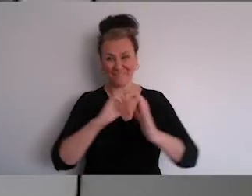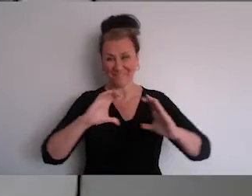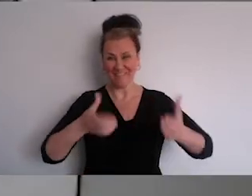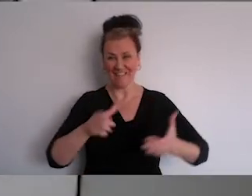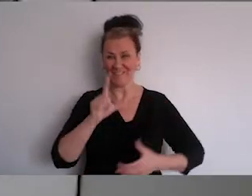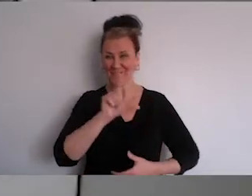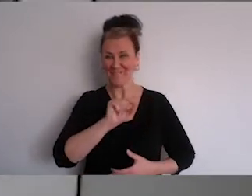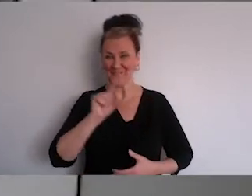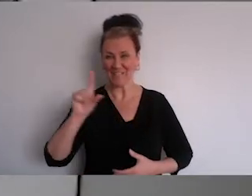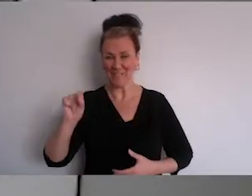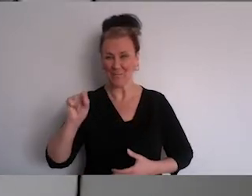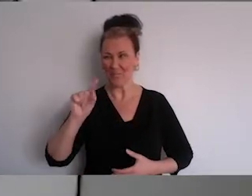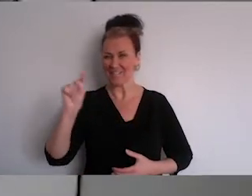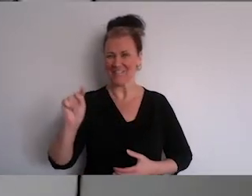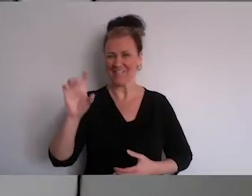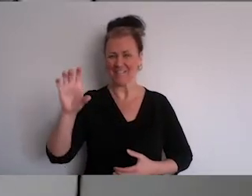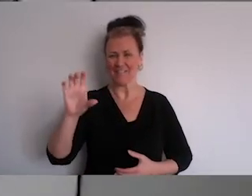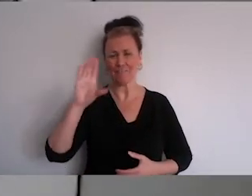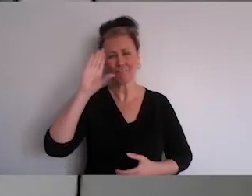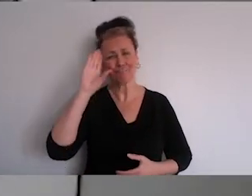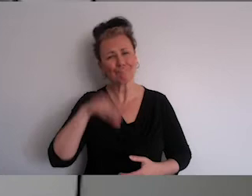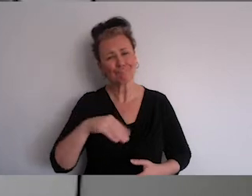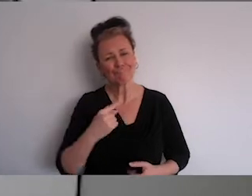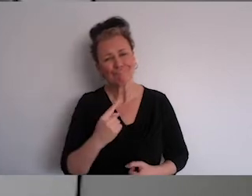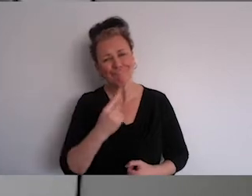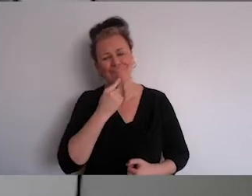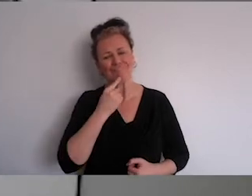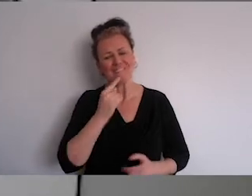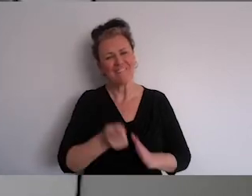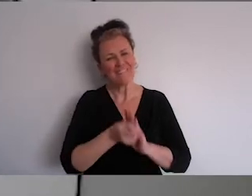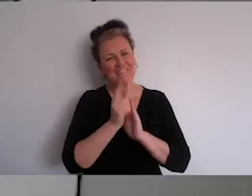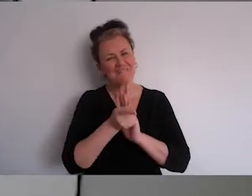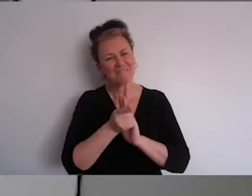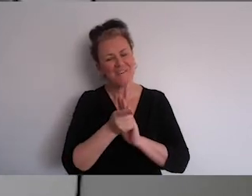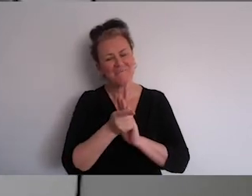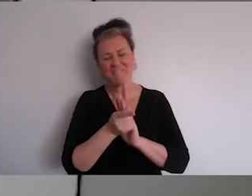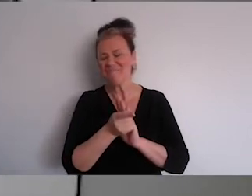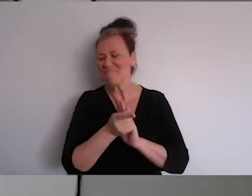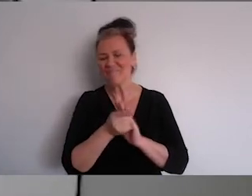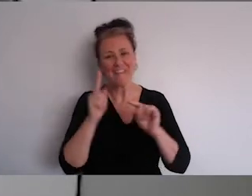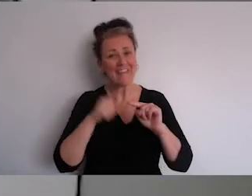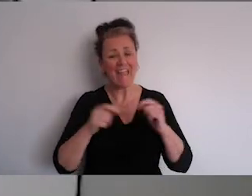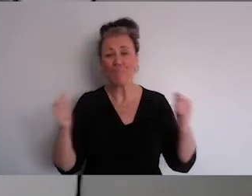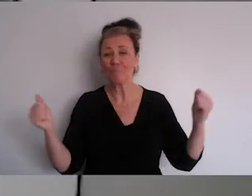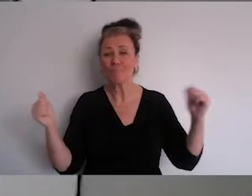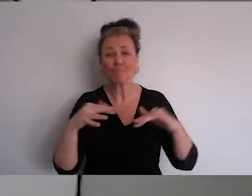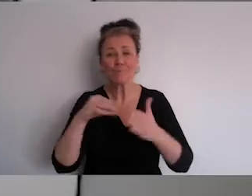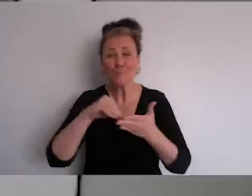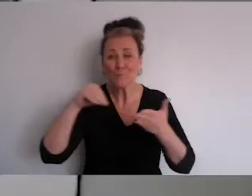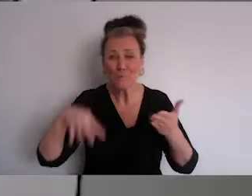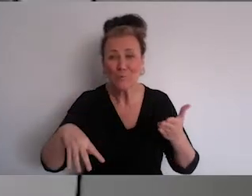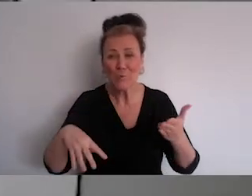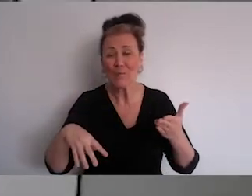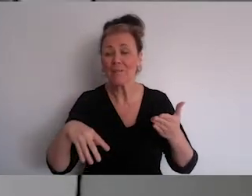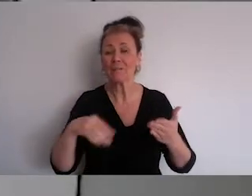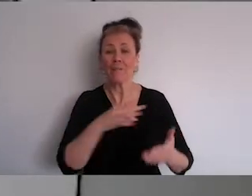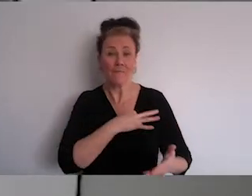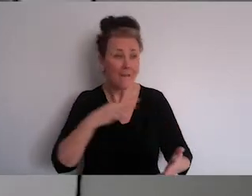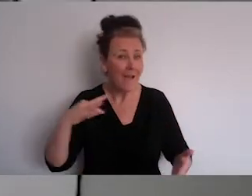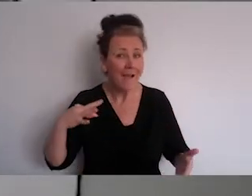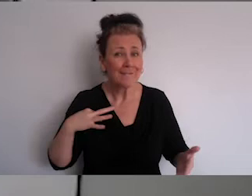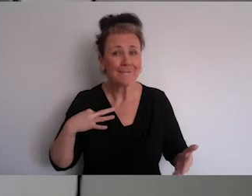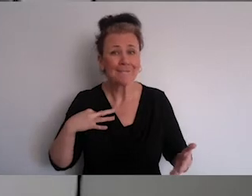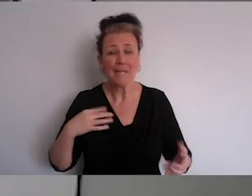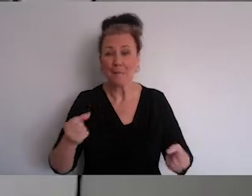of Columbia University's Teachers College. I know this is a bittersweet moment for all of you. You're not able to be with